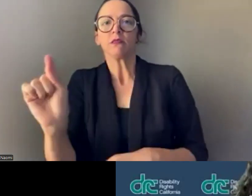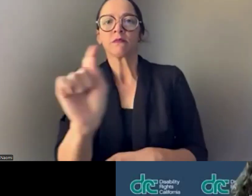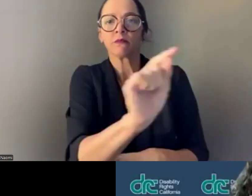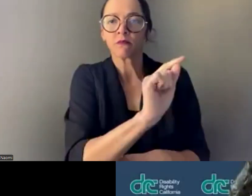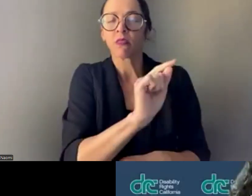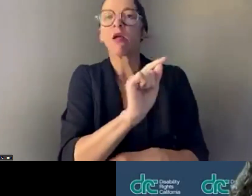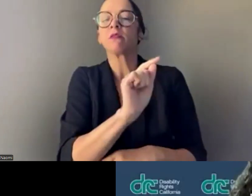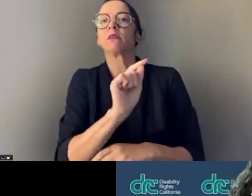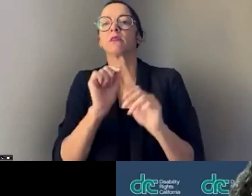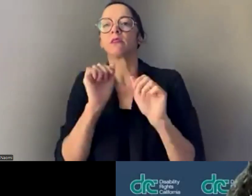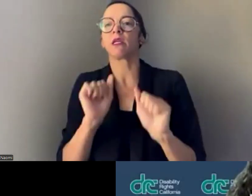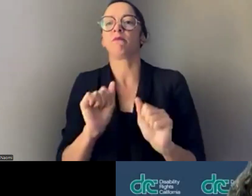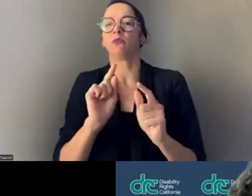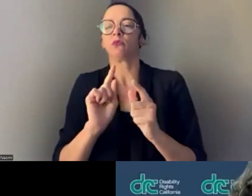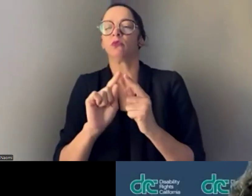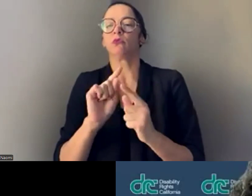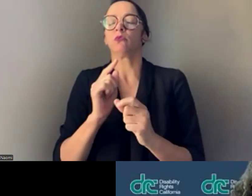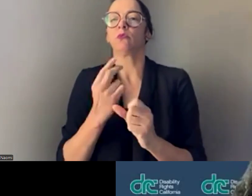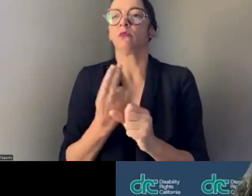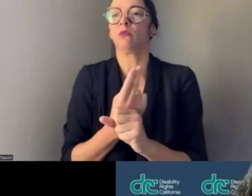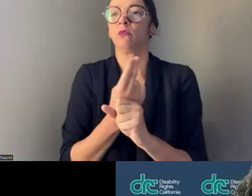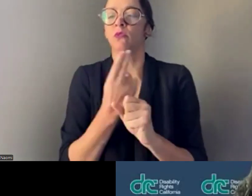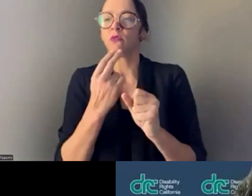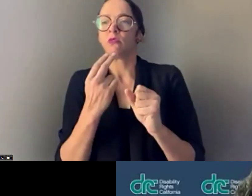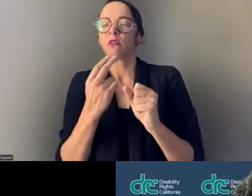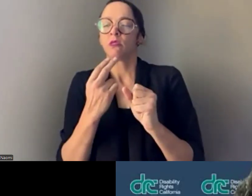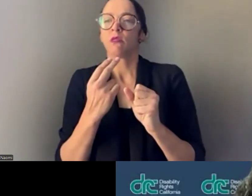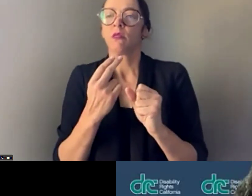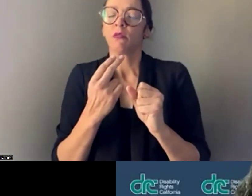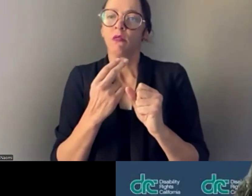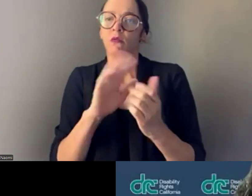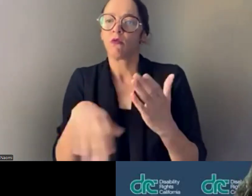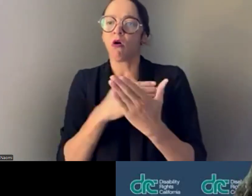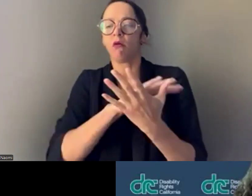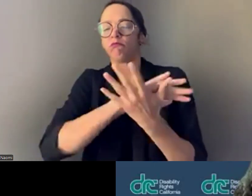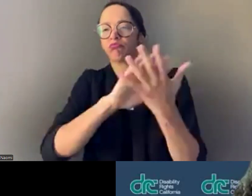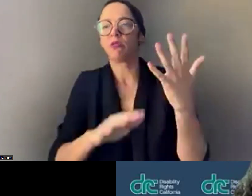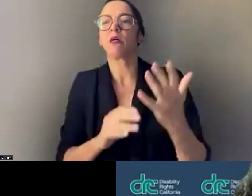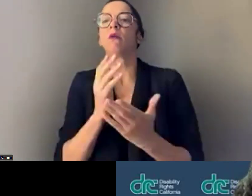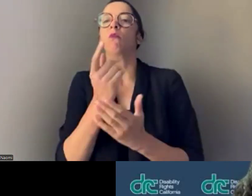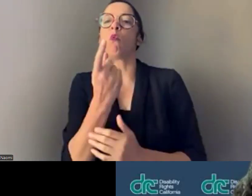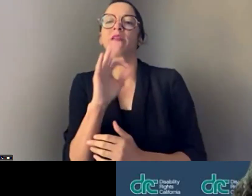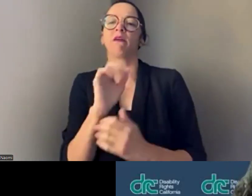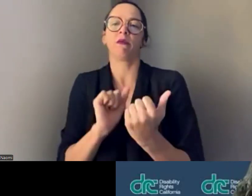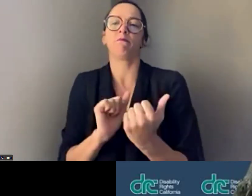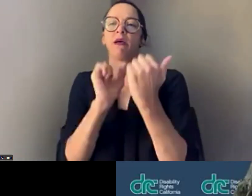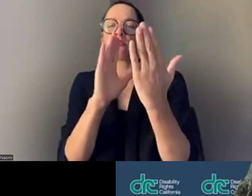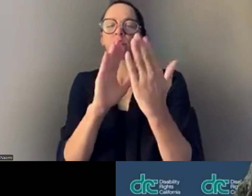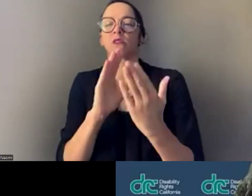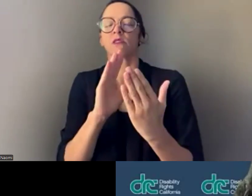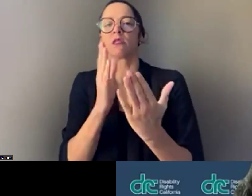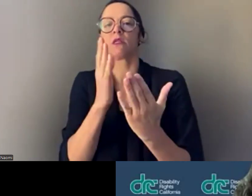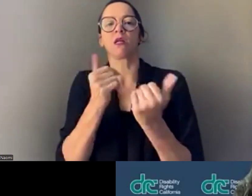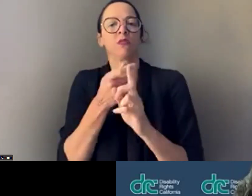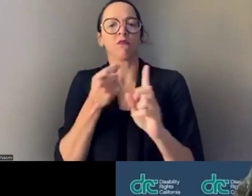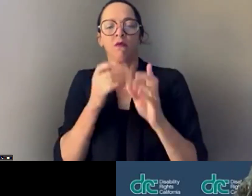HCBS. And some of the measures have things from some person-centered outcomes